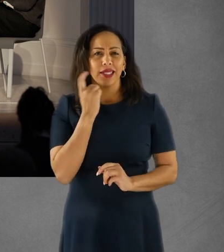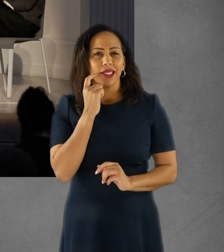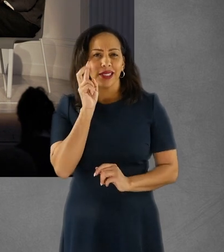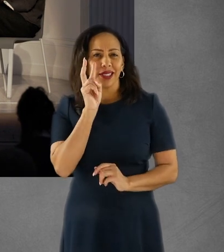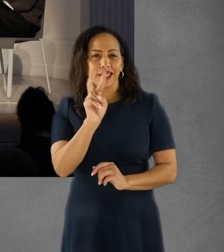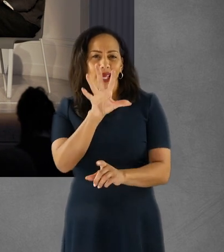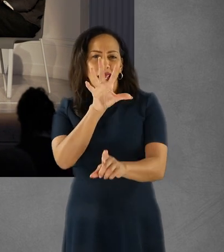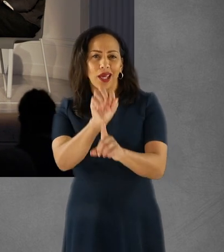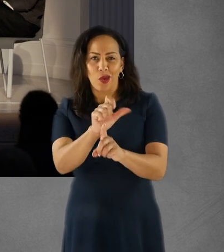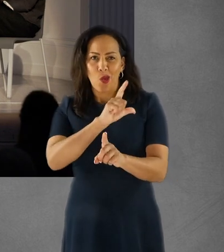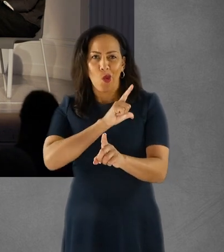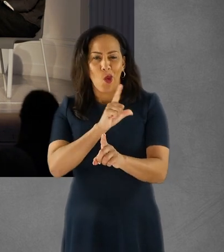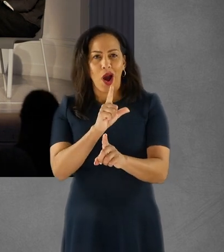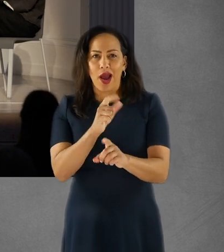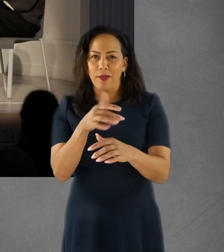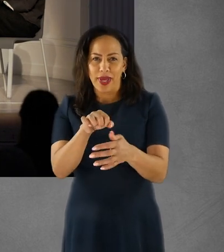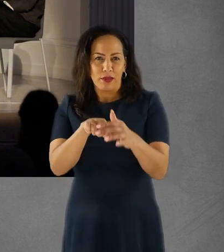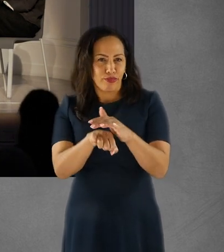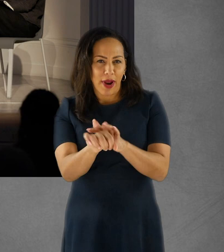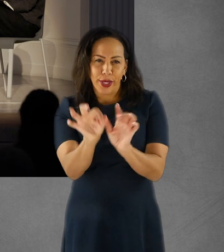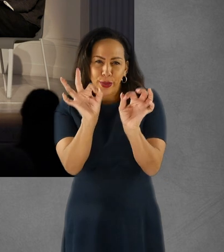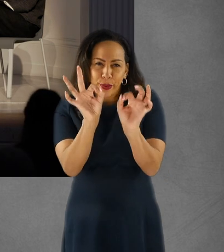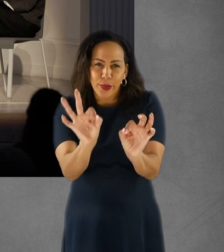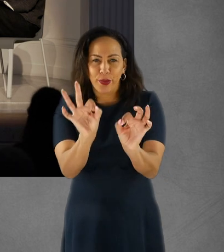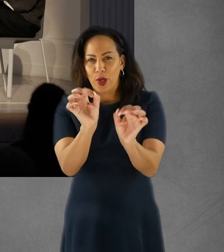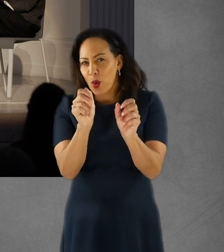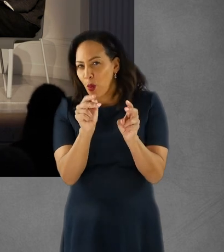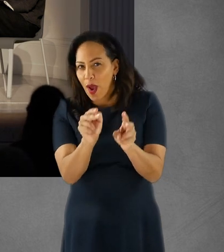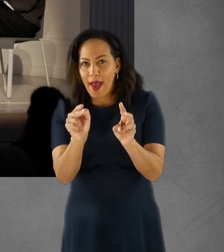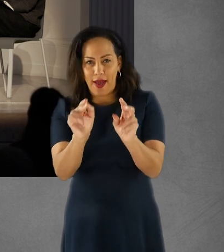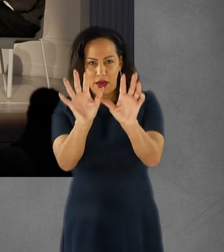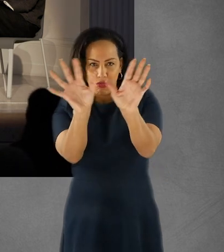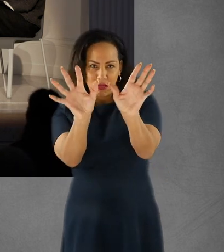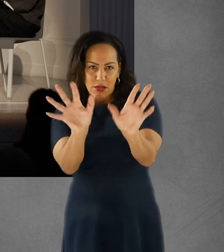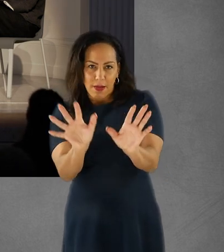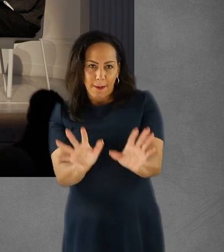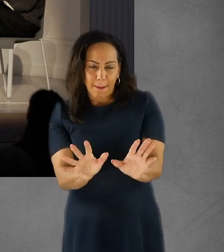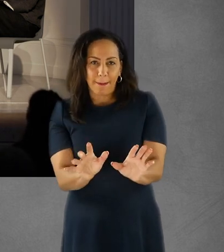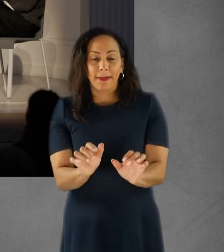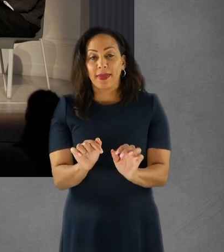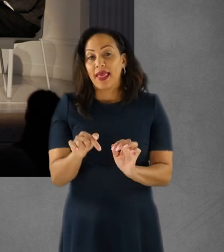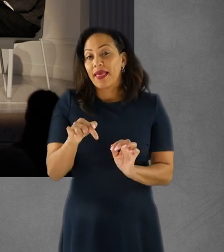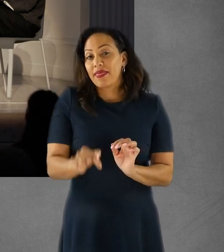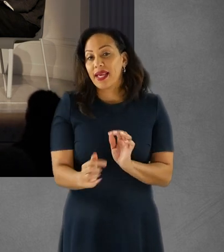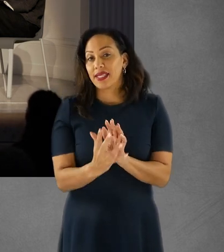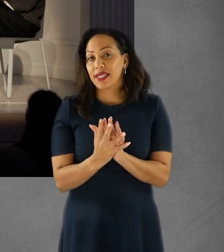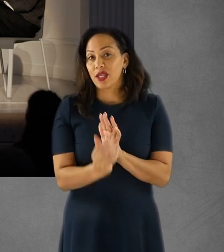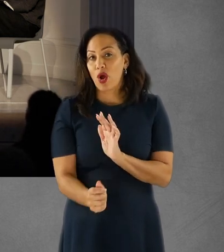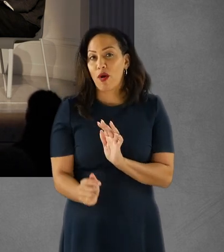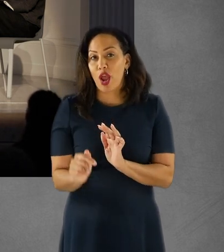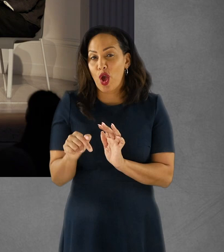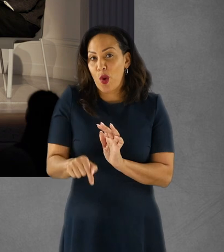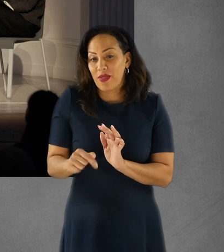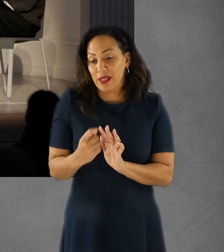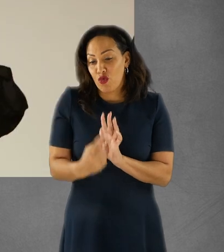maybe in this kind of scenario, which is a lot maybe wilder, the act of creation was done by the